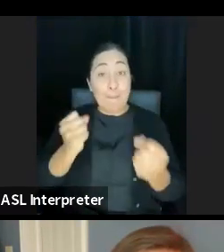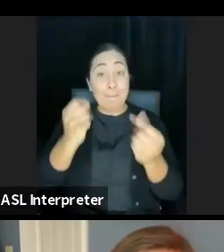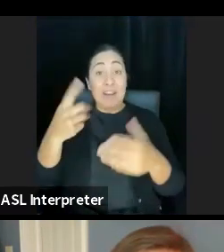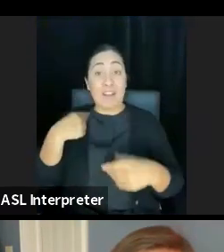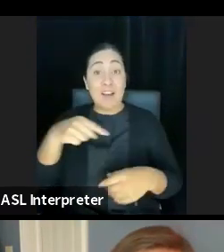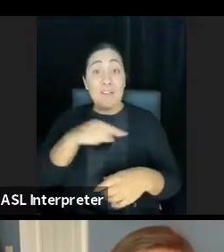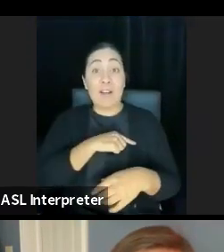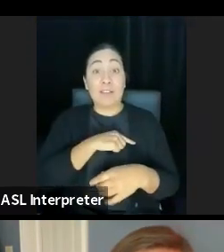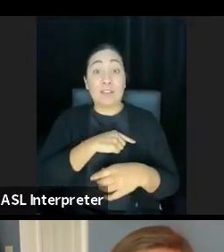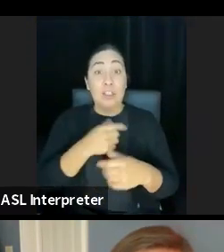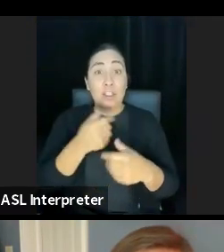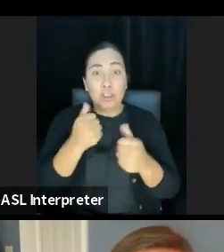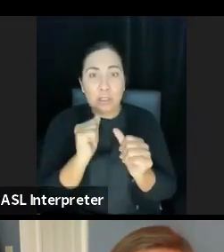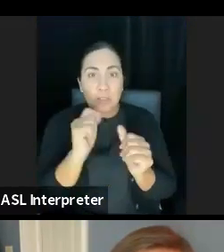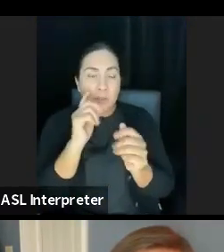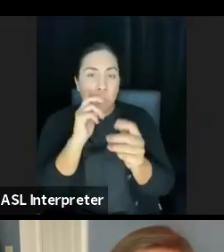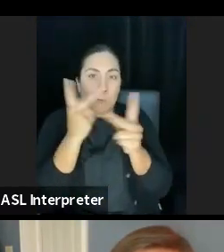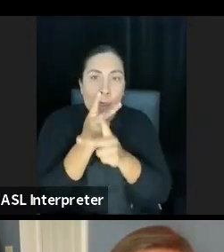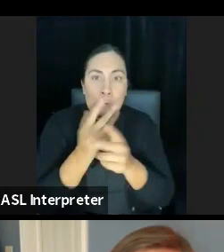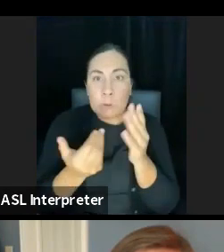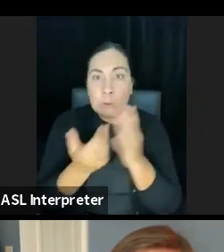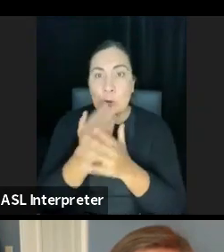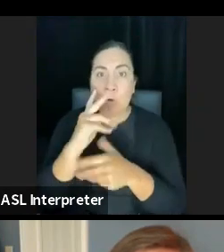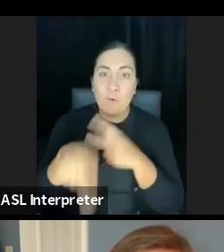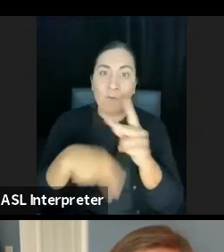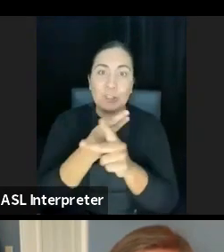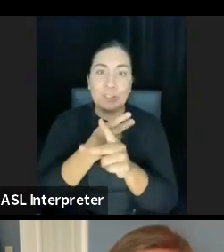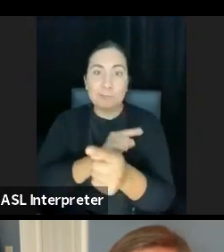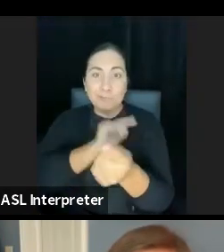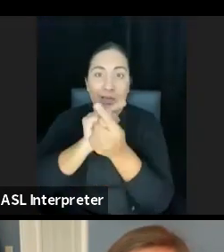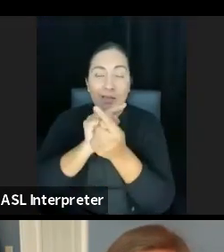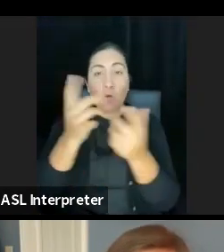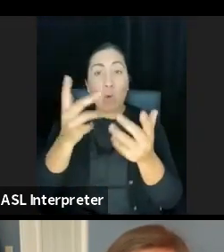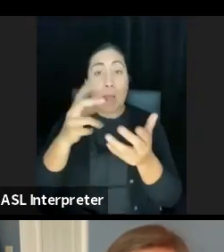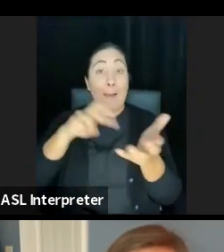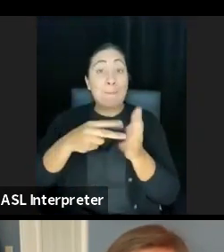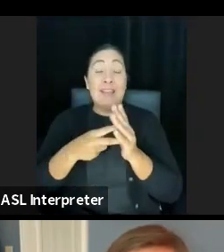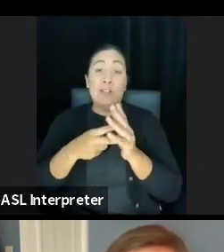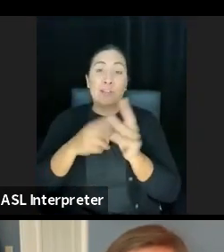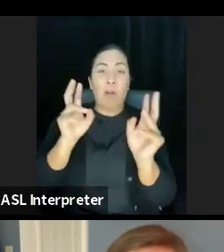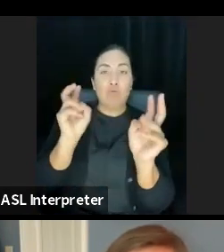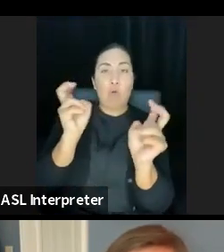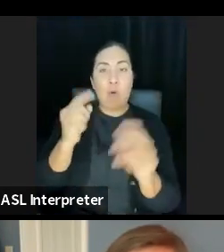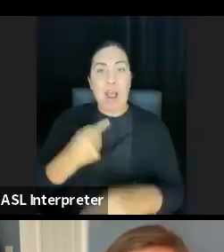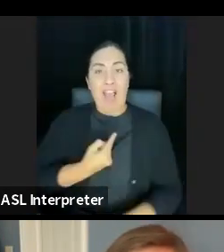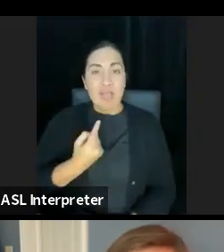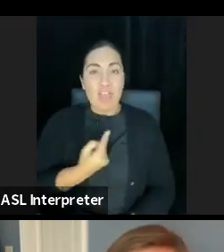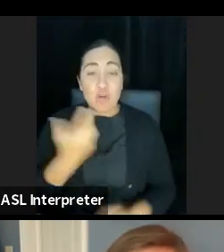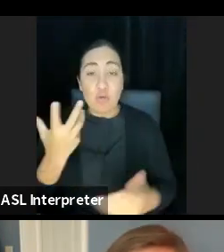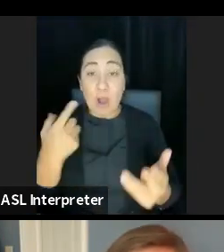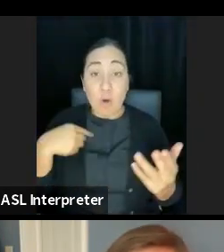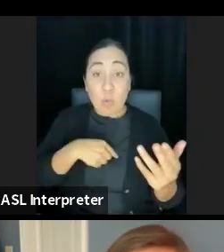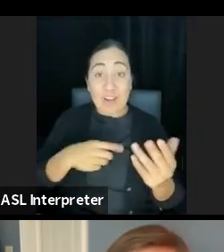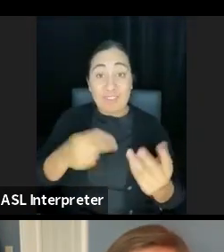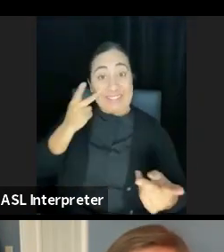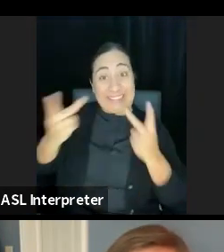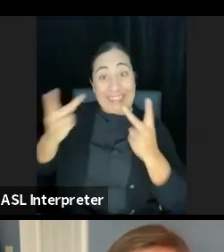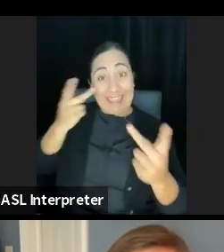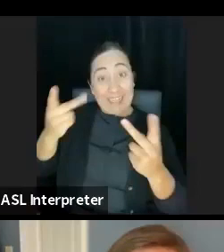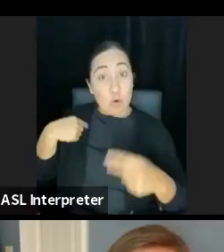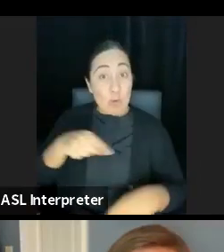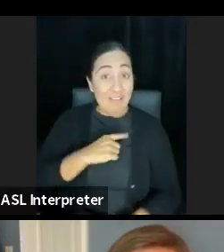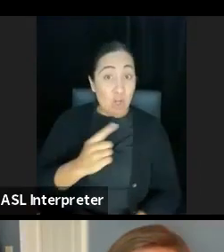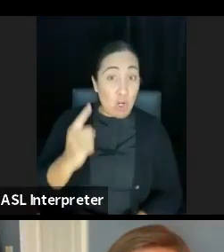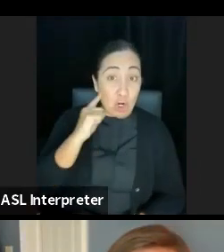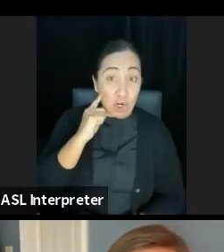for meaning and experiencing a new version of what it means to be quote unquote alone, what we've seen and what we've heard over the last 40